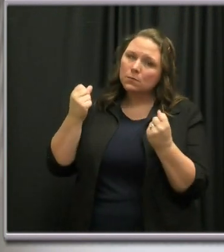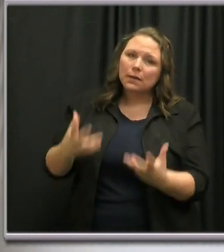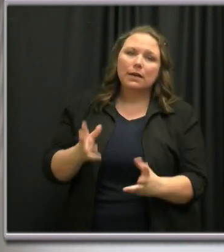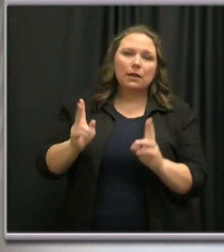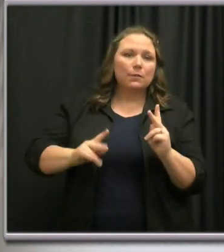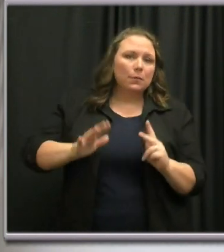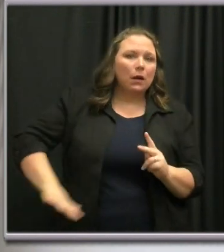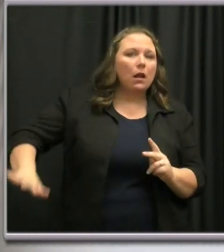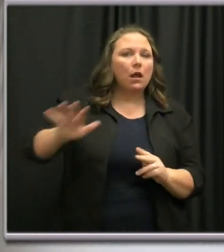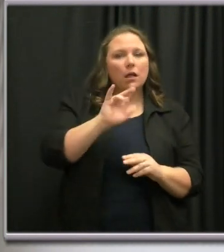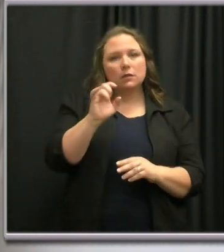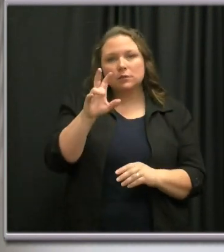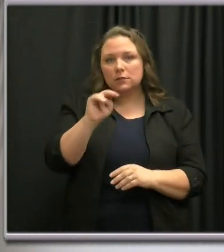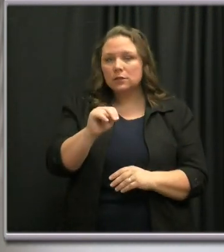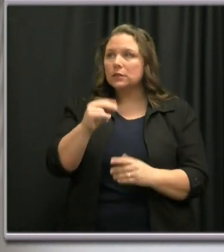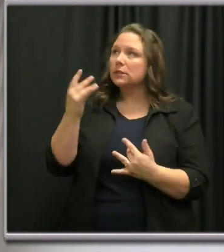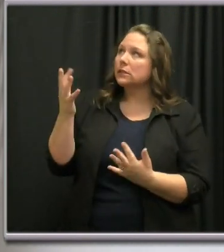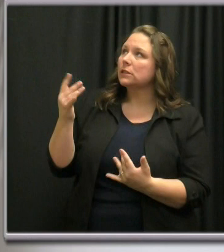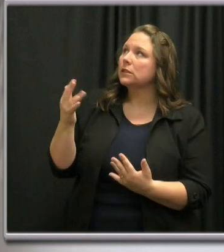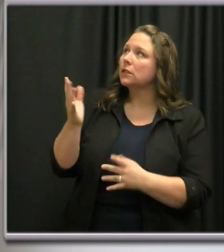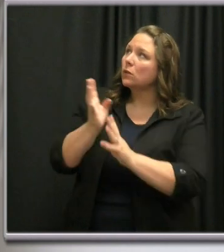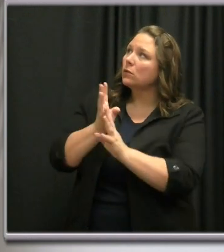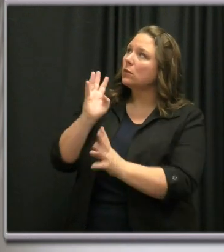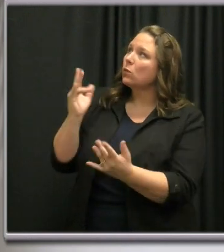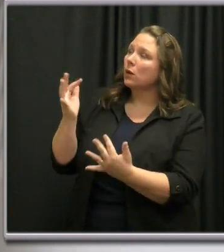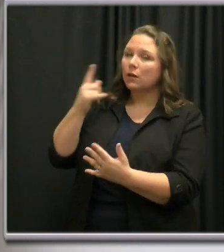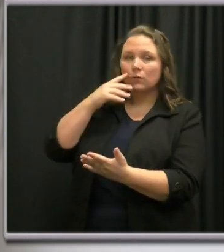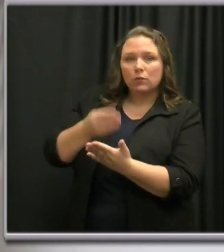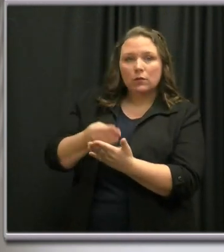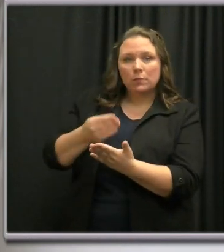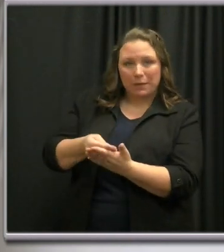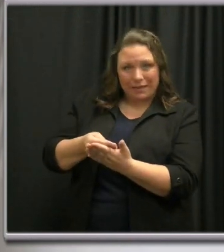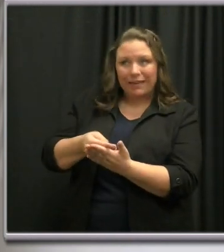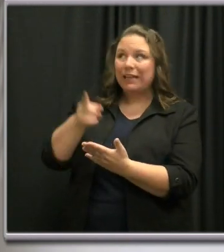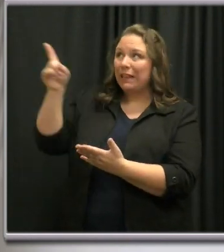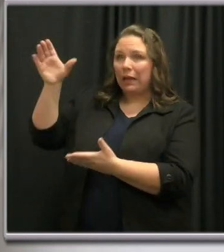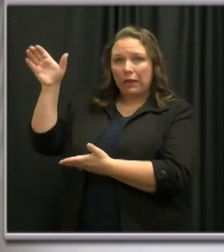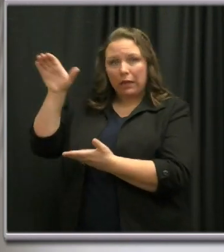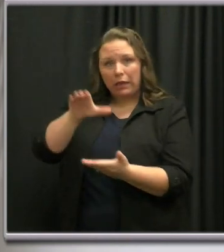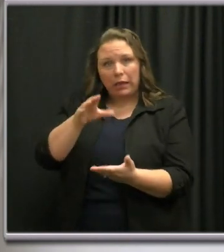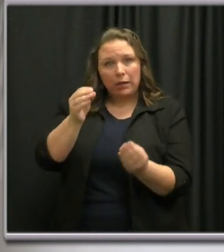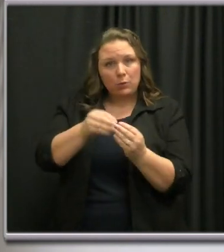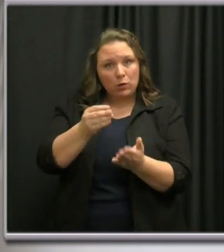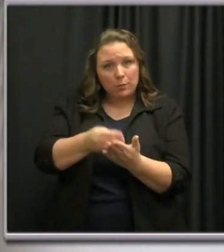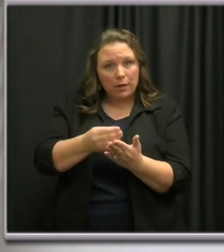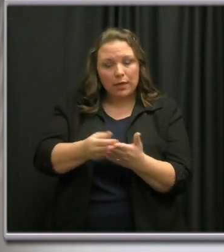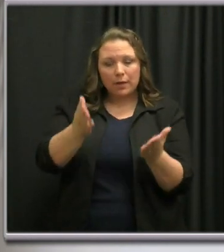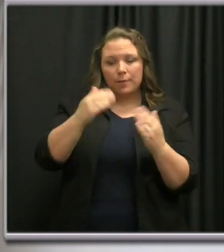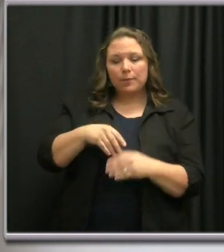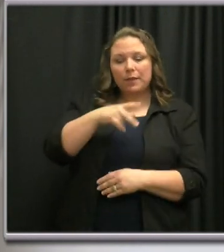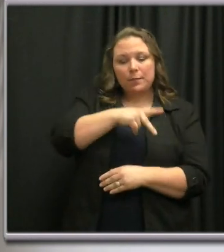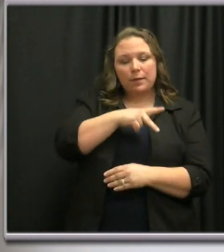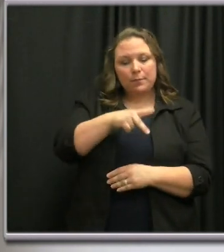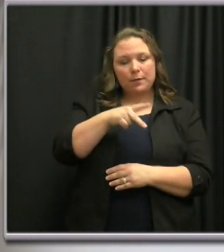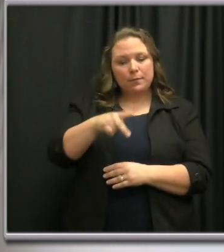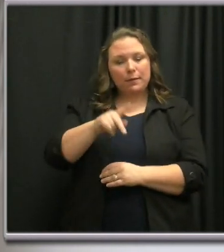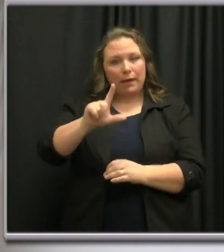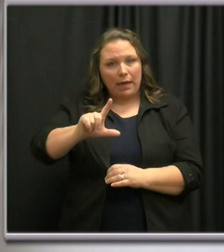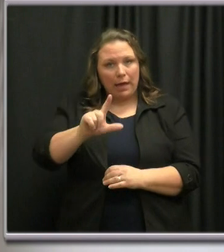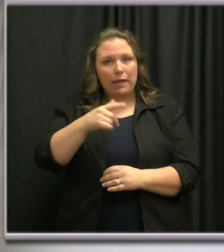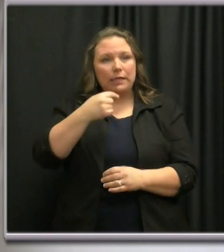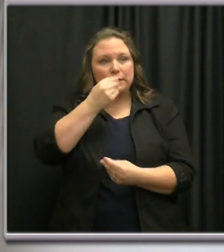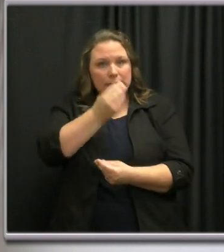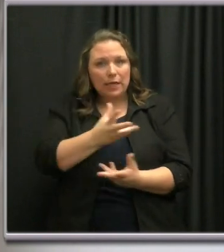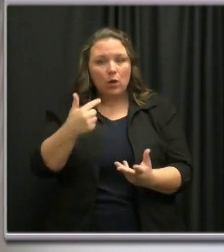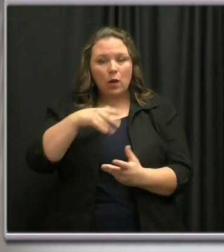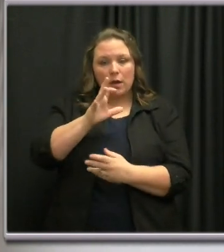business owners in Tennessee that are still in line that they can get the relief that they need. I'll end on the PPPLs by saying that our banks